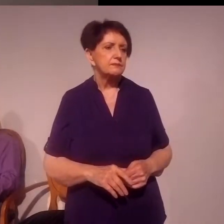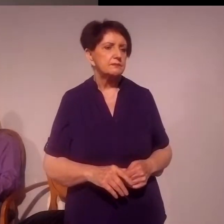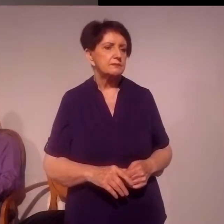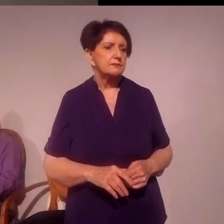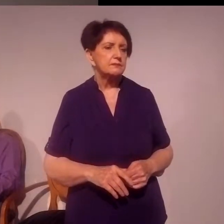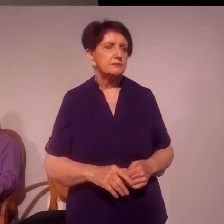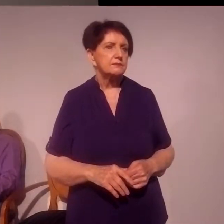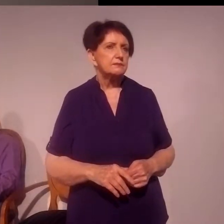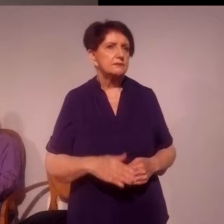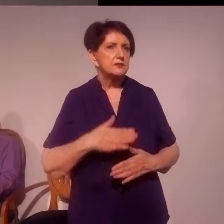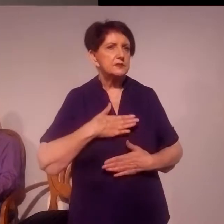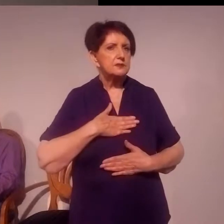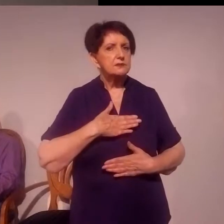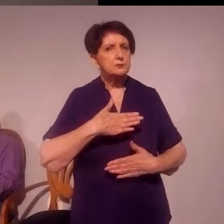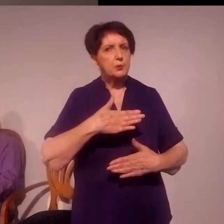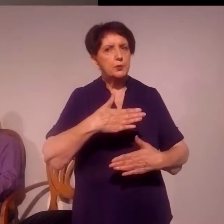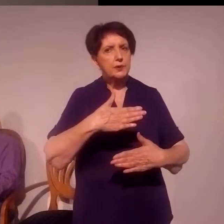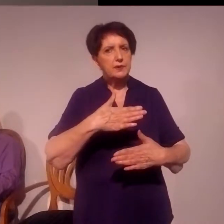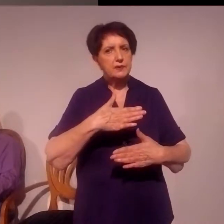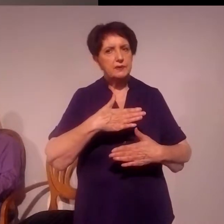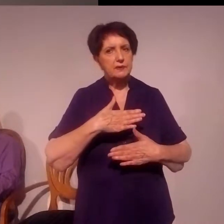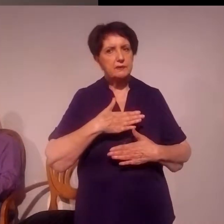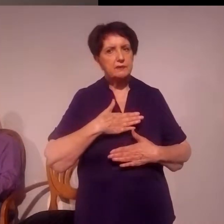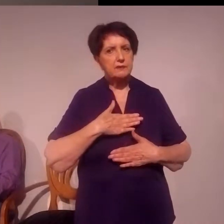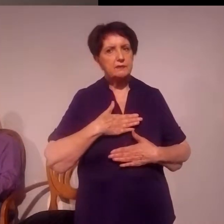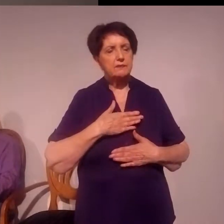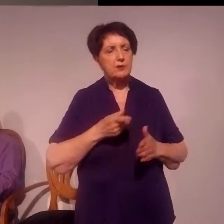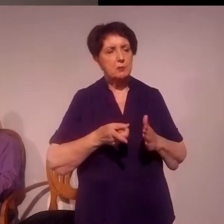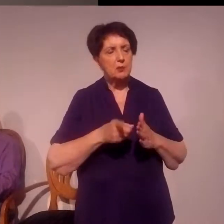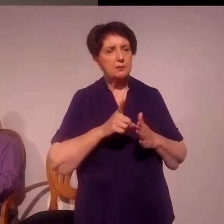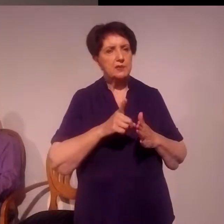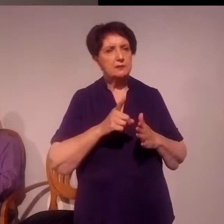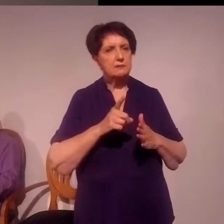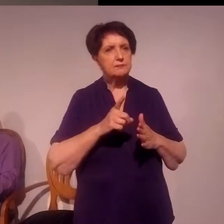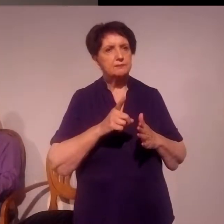And so let us just breathe for a moment